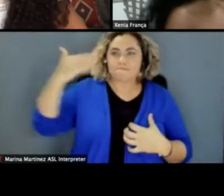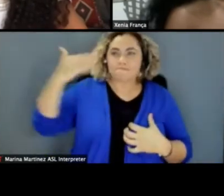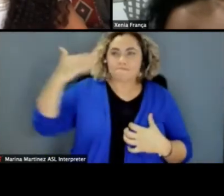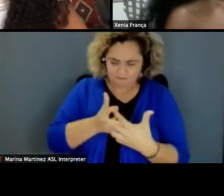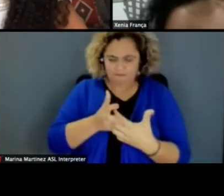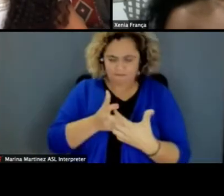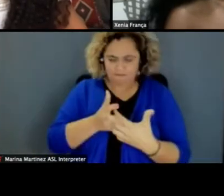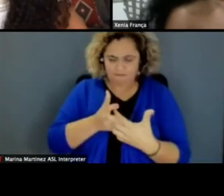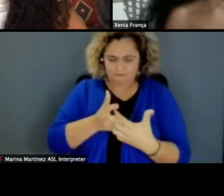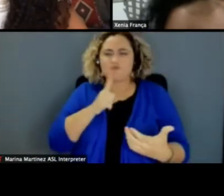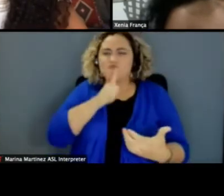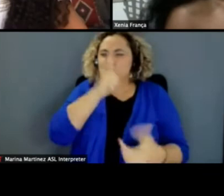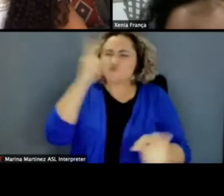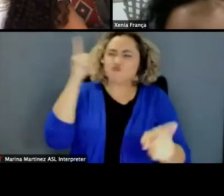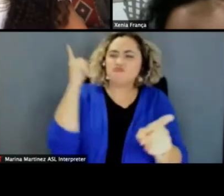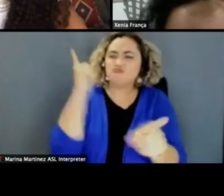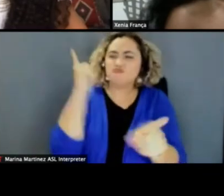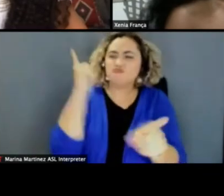felt so right.